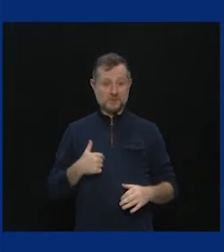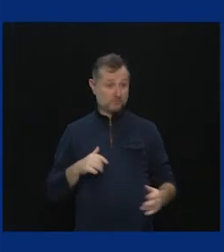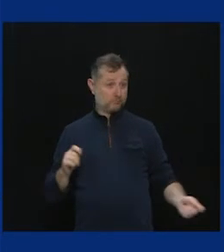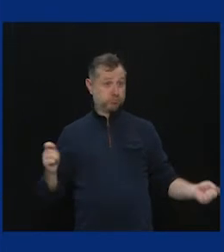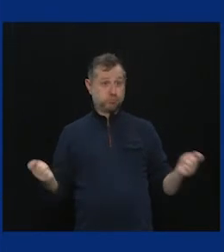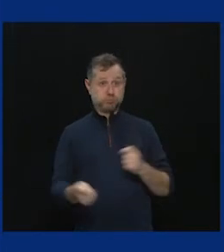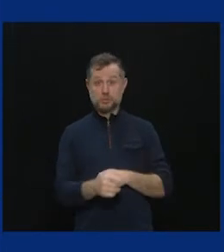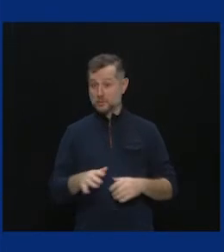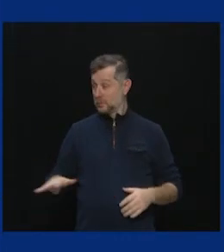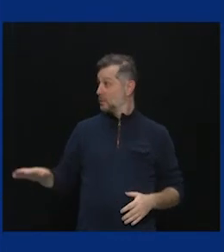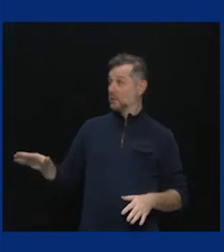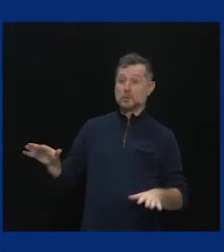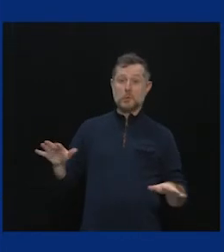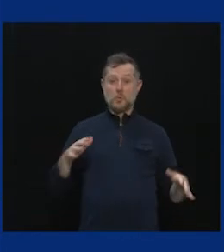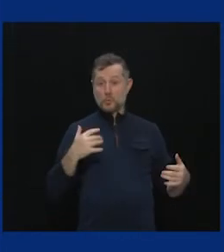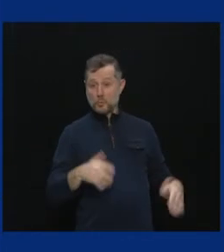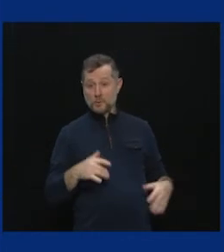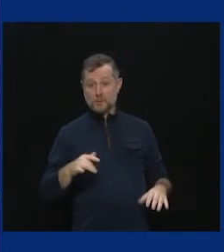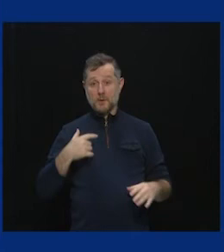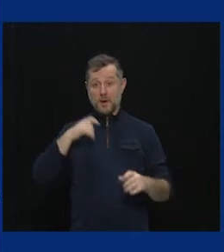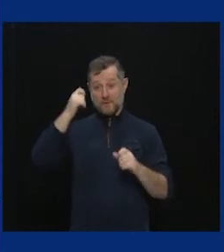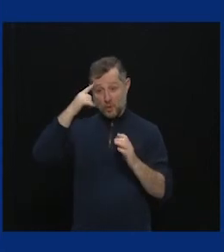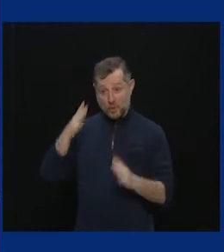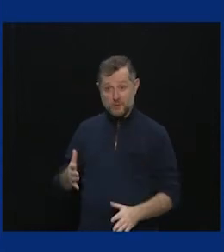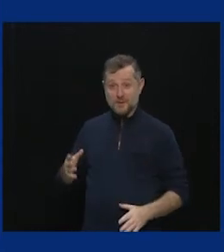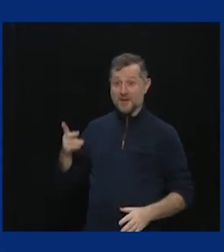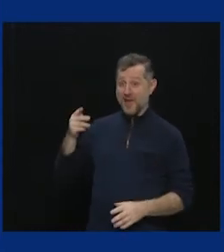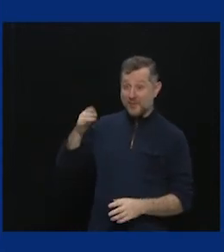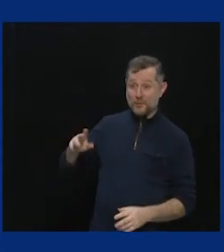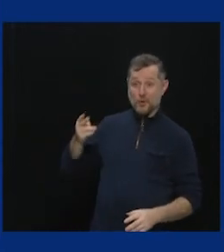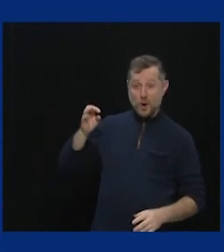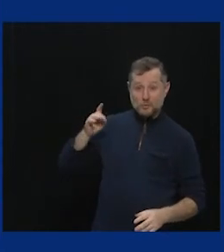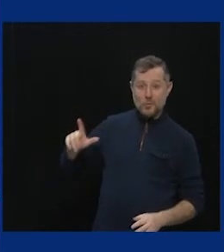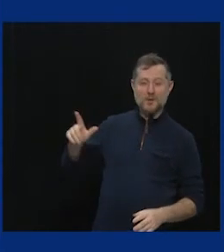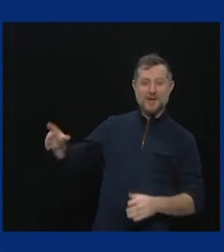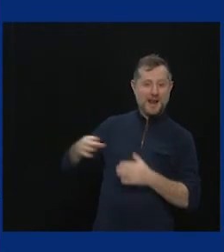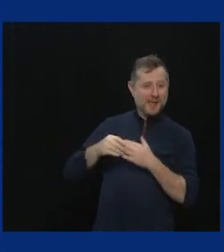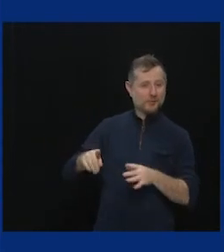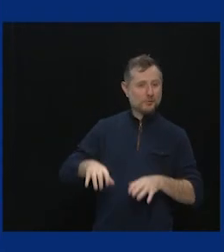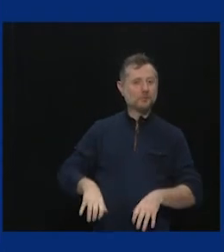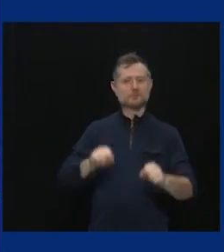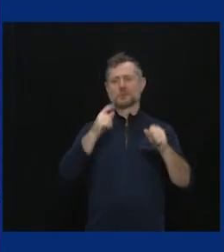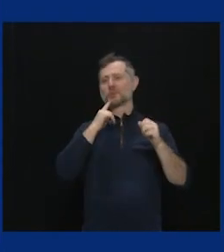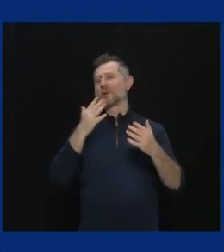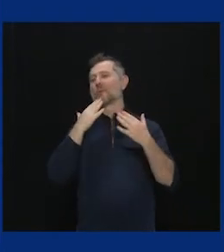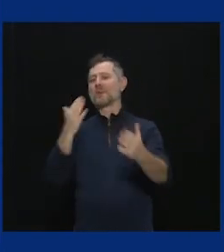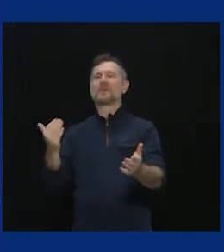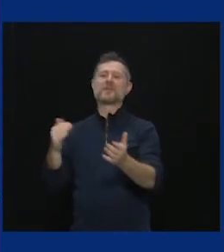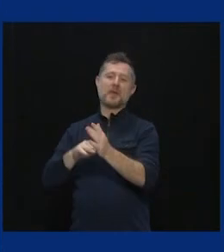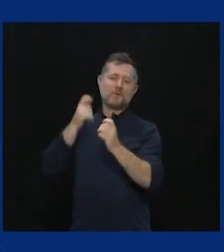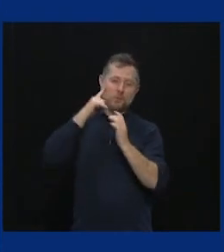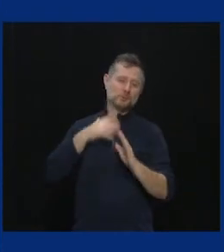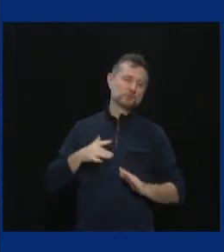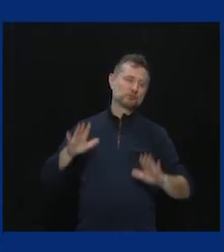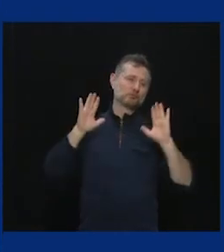have a governor, Kathy Hochul, so we're very, very happy that you will be leading the charge. Thank you again, Governor. Have a great day.